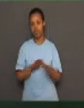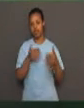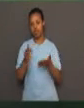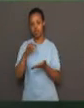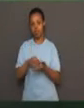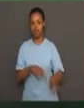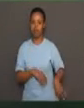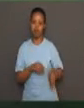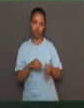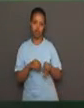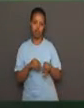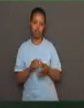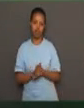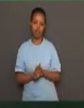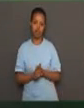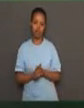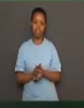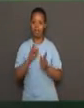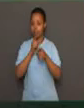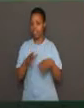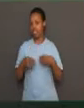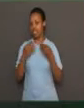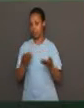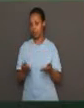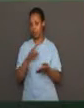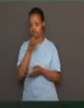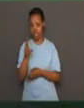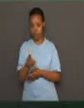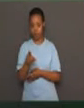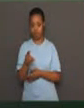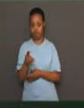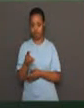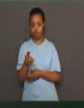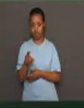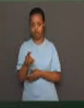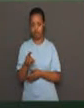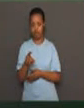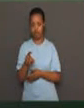Welcome back, students. If you answered the question by saying